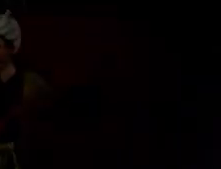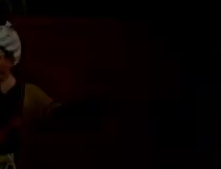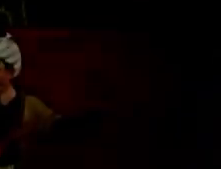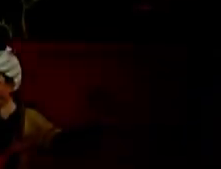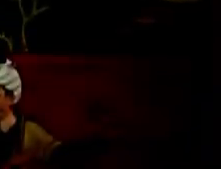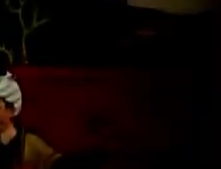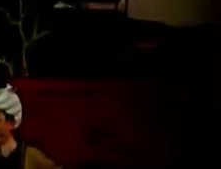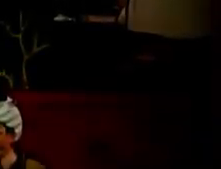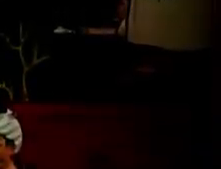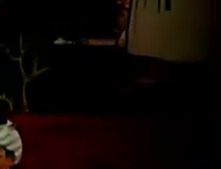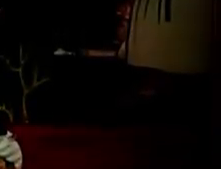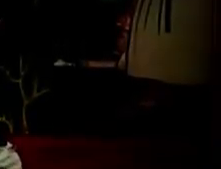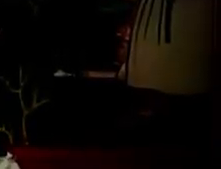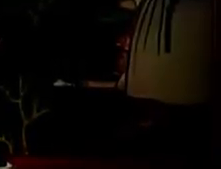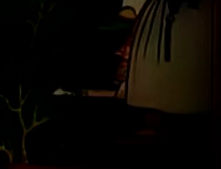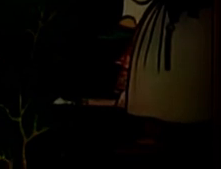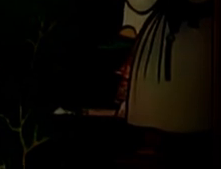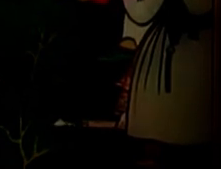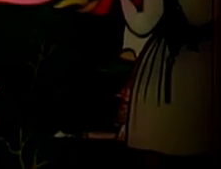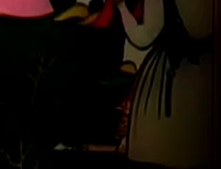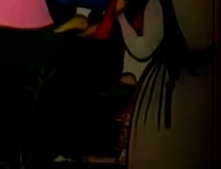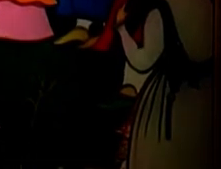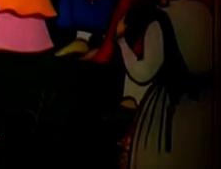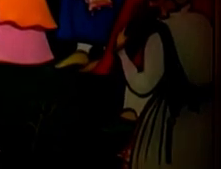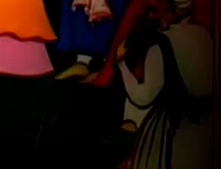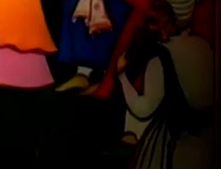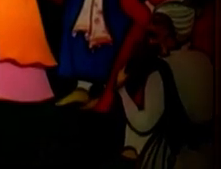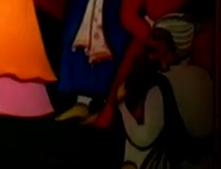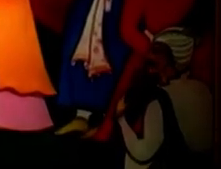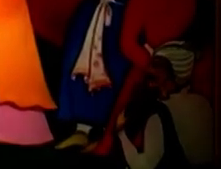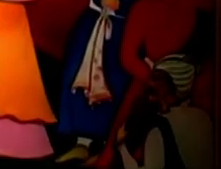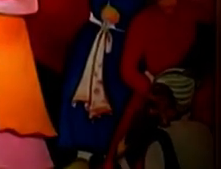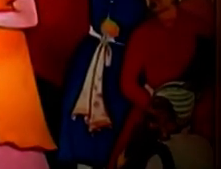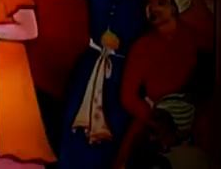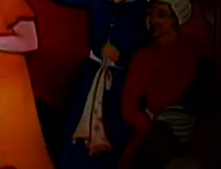Jamolning yopqonul gulning ikki rayhonidir.